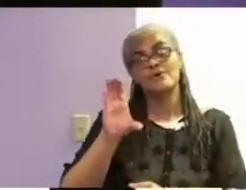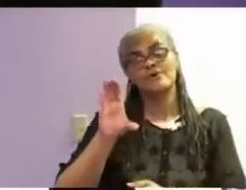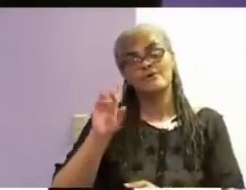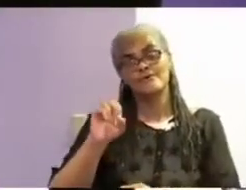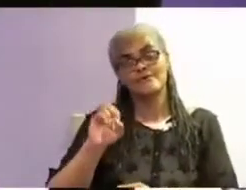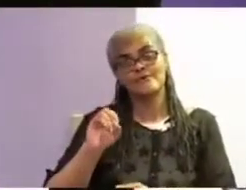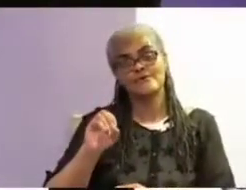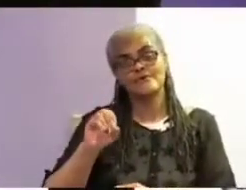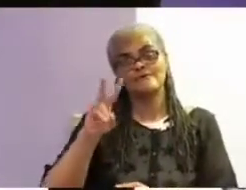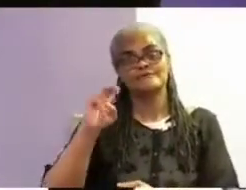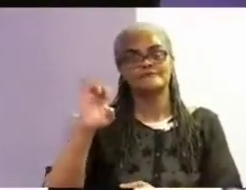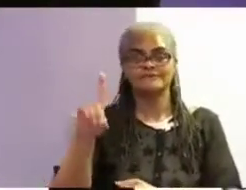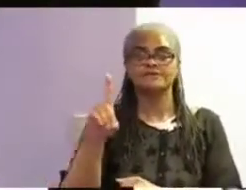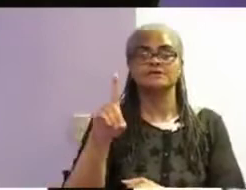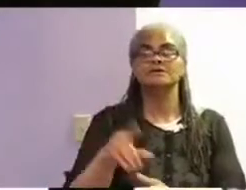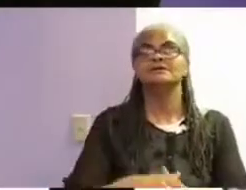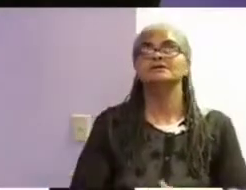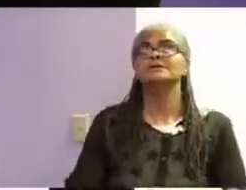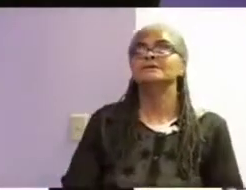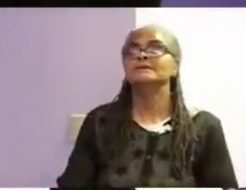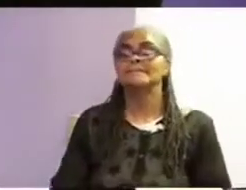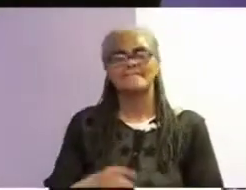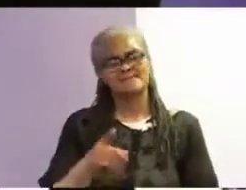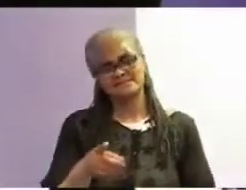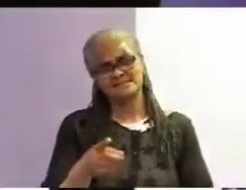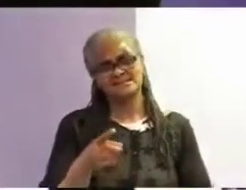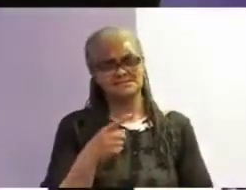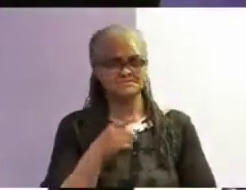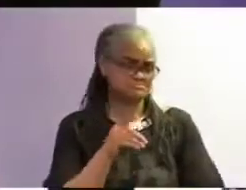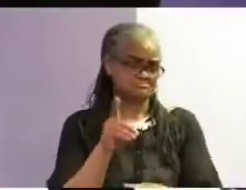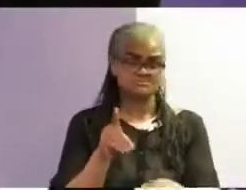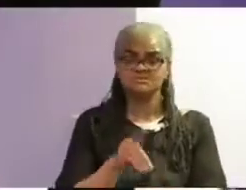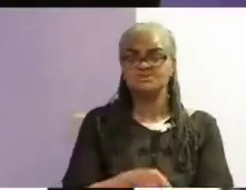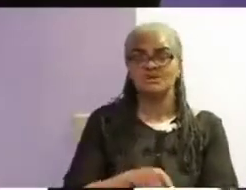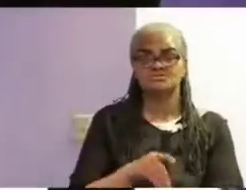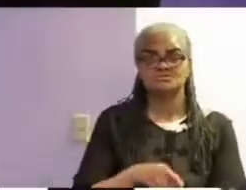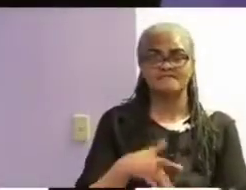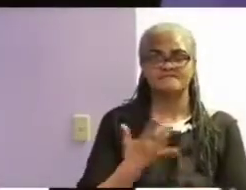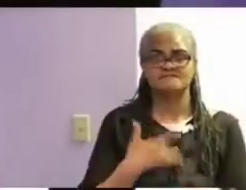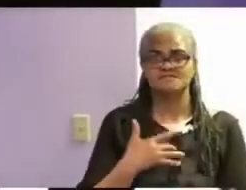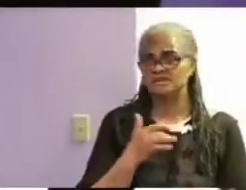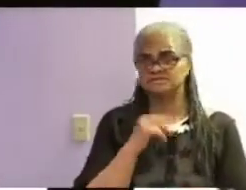They were definitely talking about I wasn't gonna make it. I felt like I wasn't gonna make it.